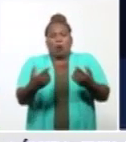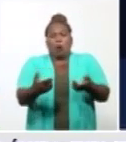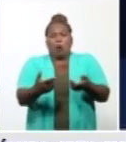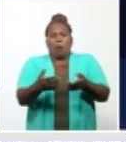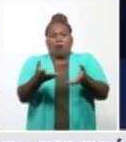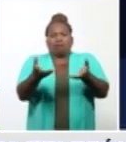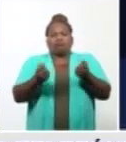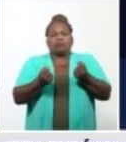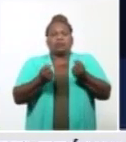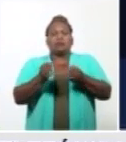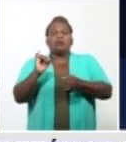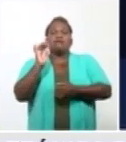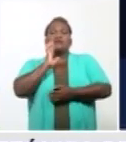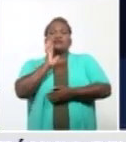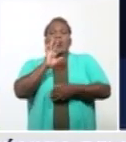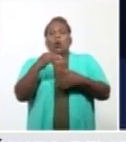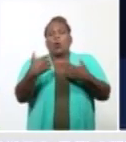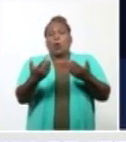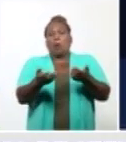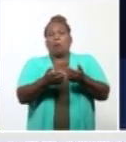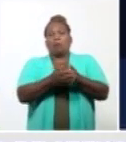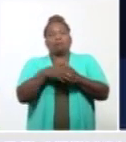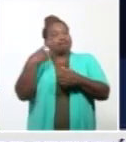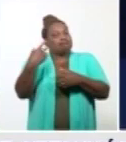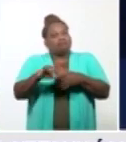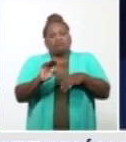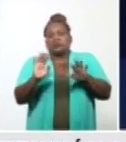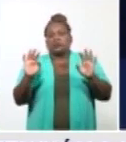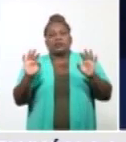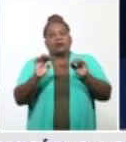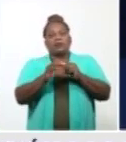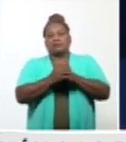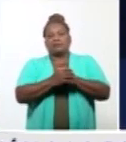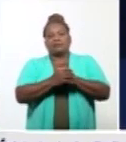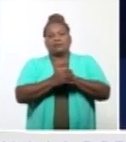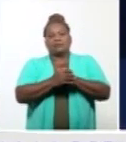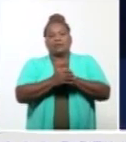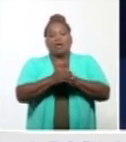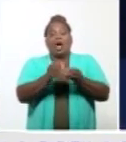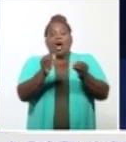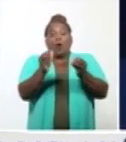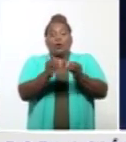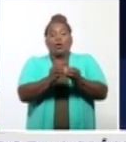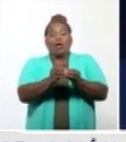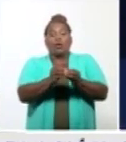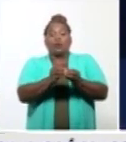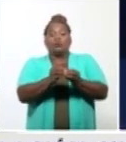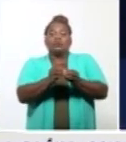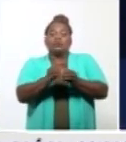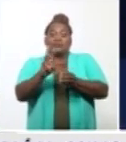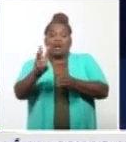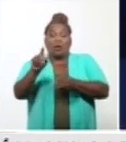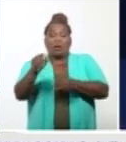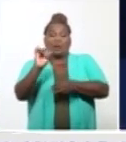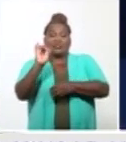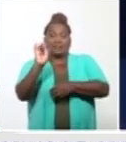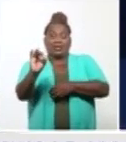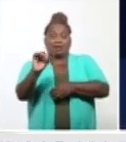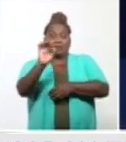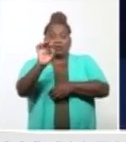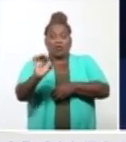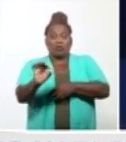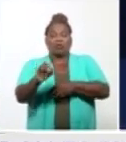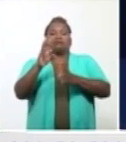the source of infection has not yet been determined, and we have accumulated 70 cases, 3.7%, of